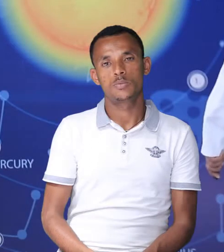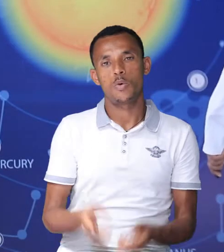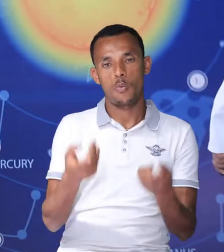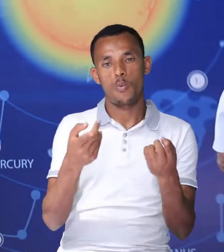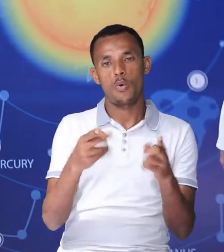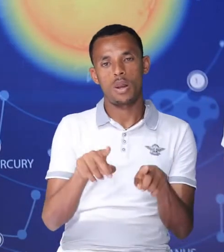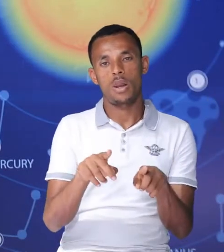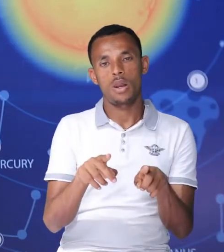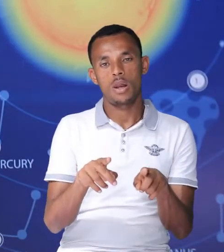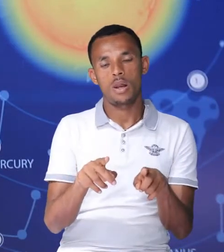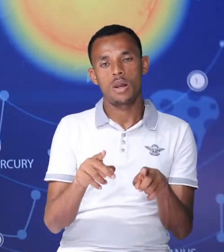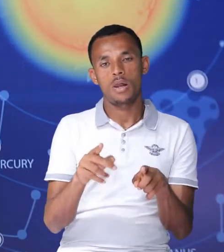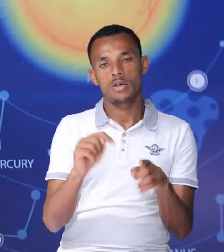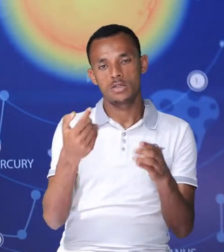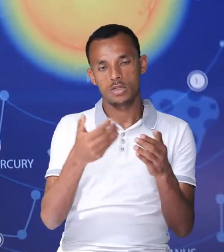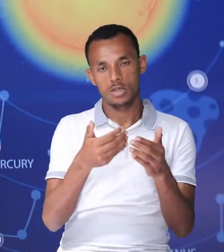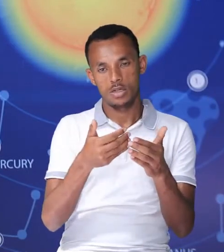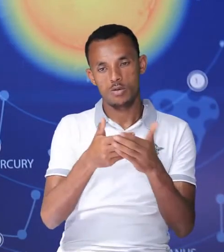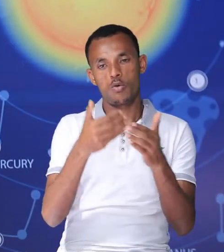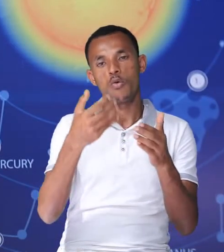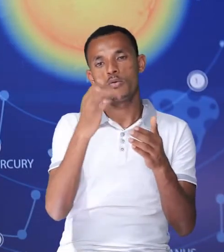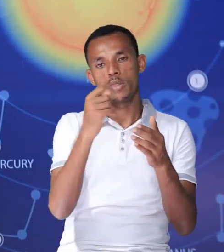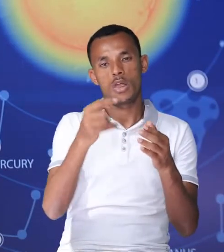When the equilibrium vapor pressure of the